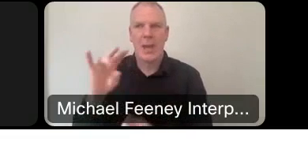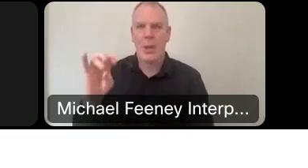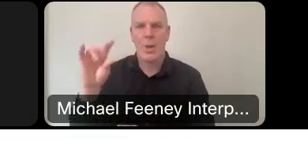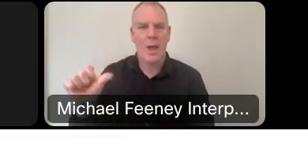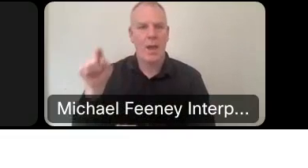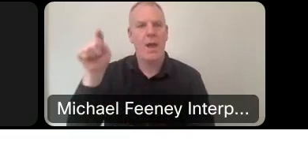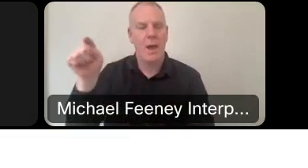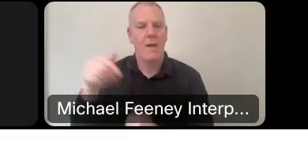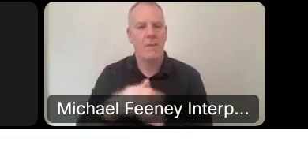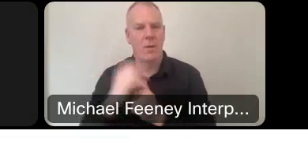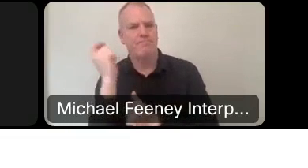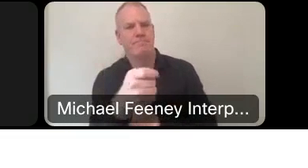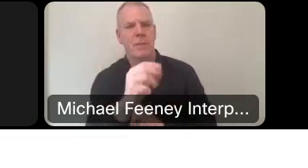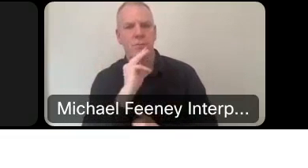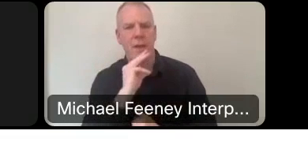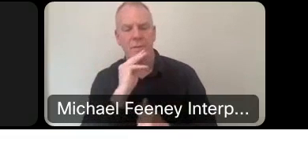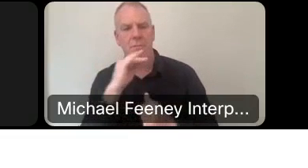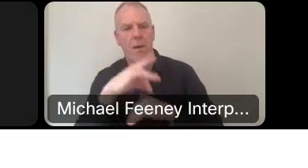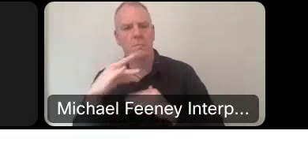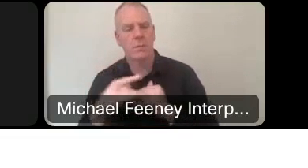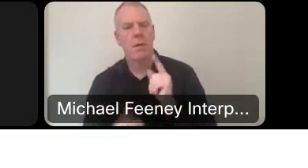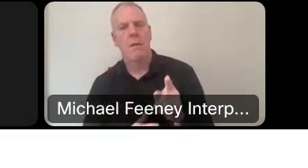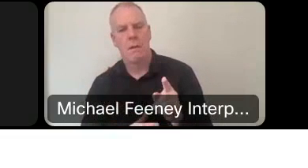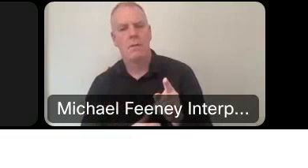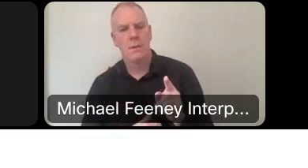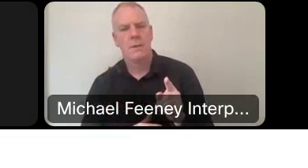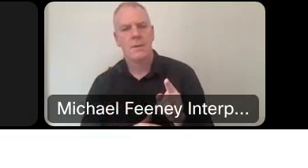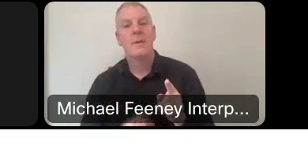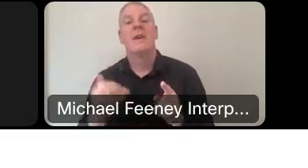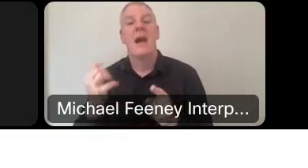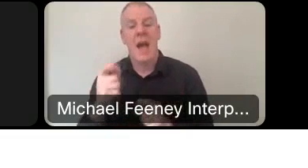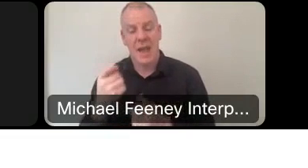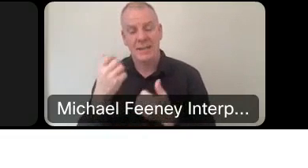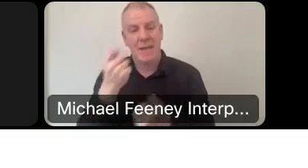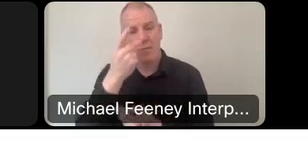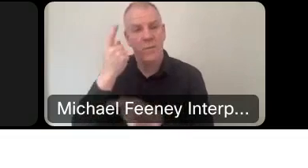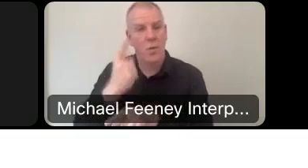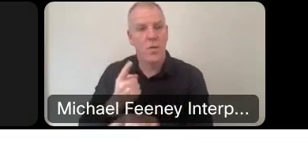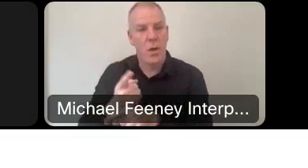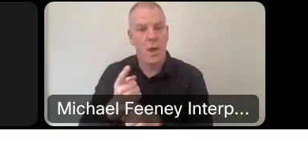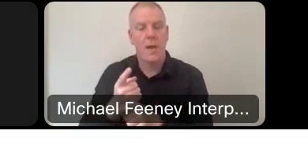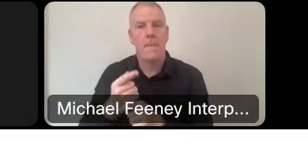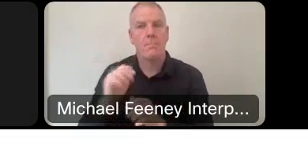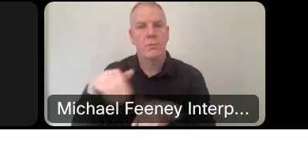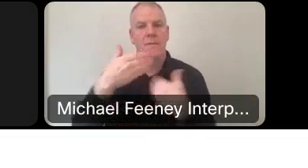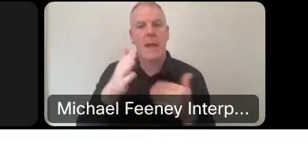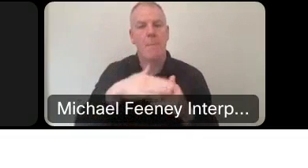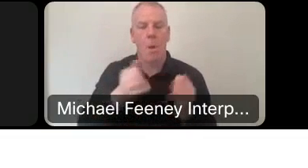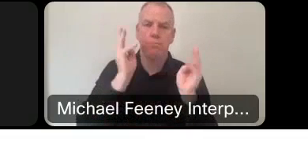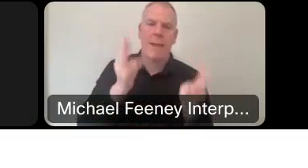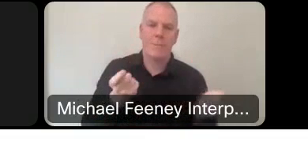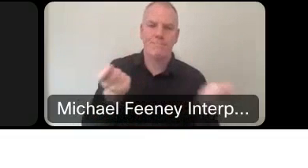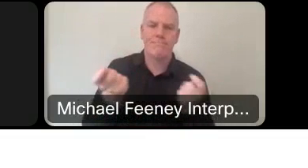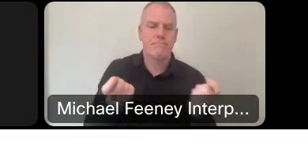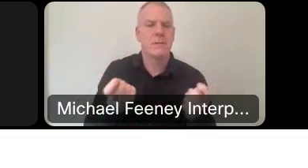to private hospitals. And the Act further reviews, gives further powers to the Chief Inspector to